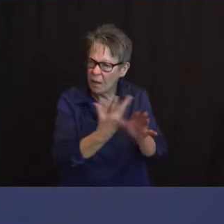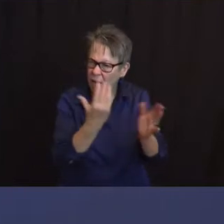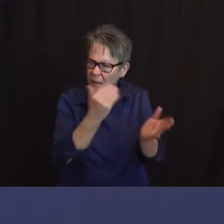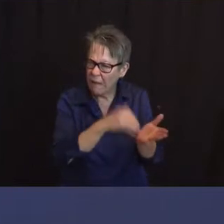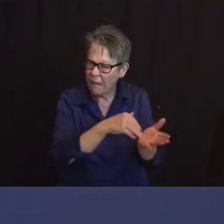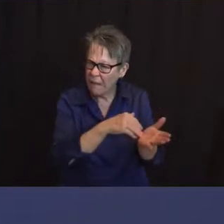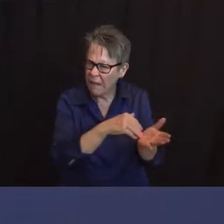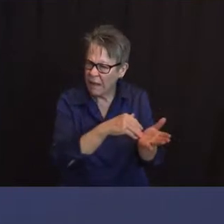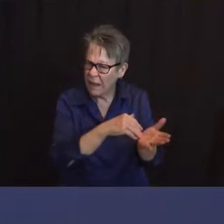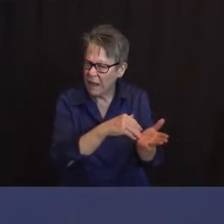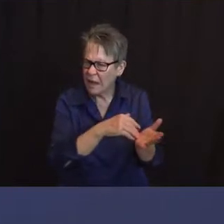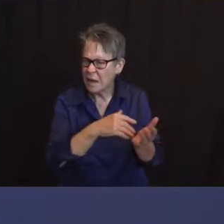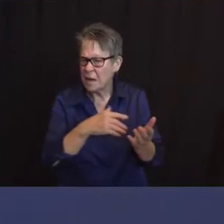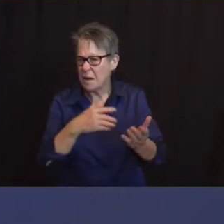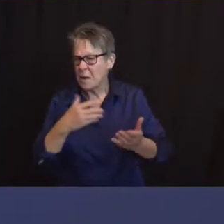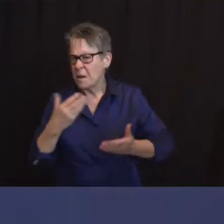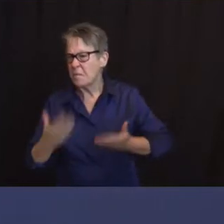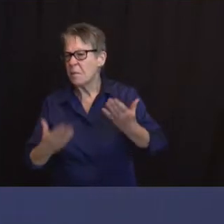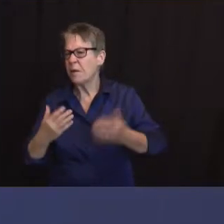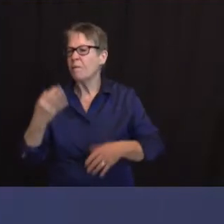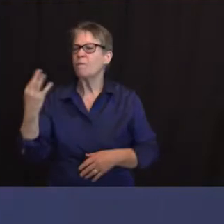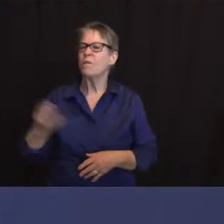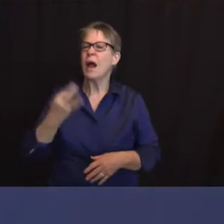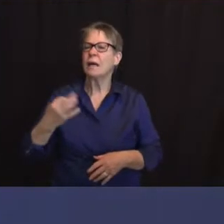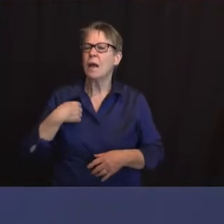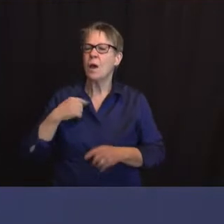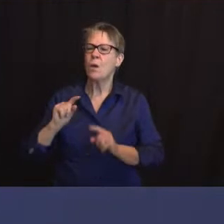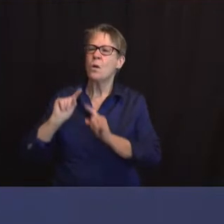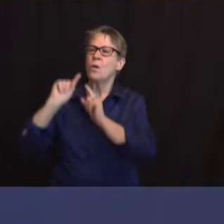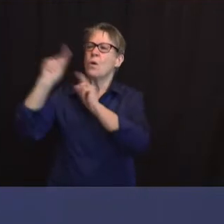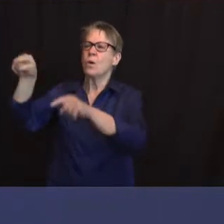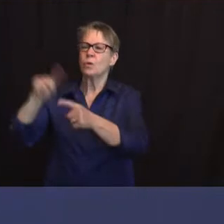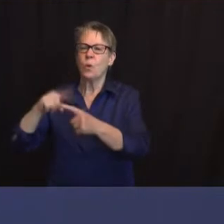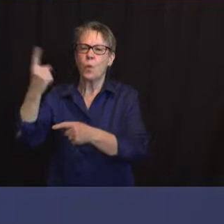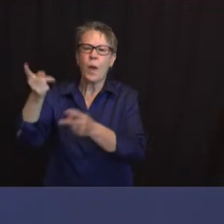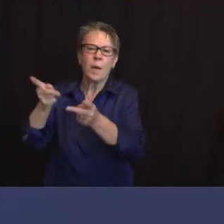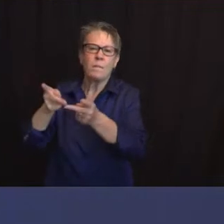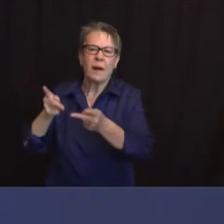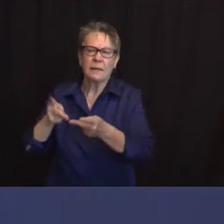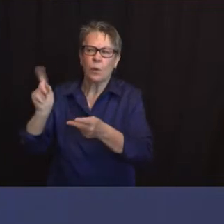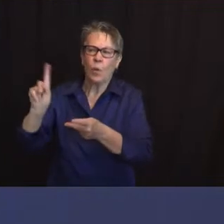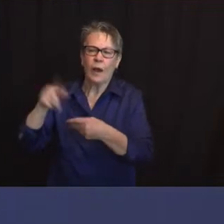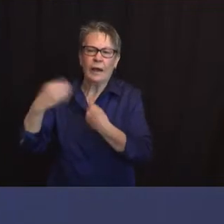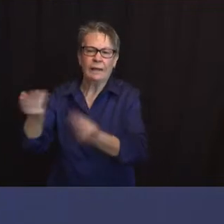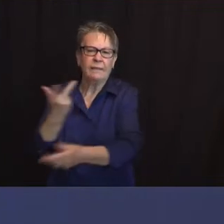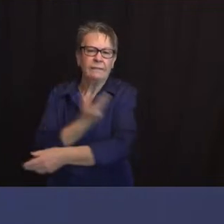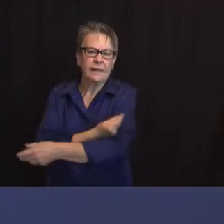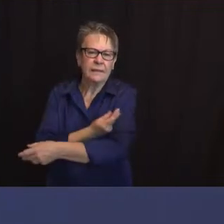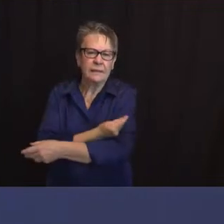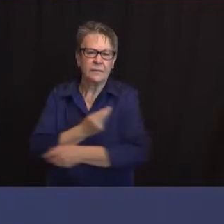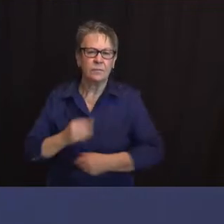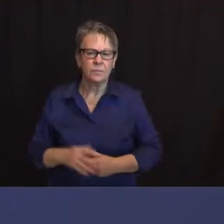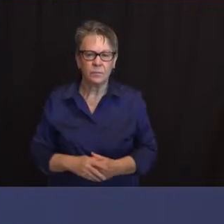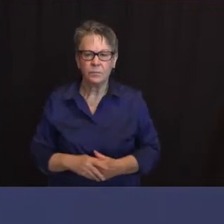vaccine site on Friday. I think that's it. Dave, good afternoon. Hi, Governor. Thank